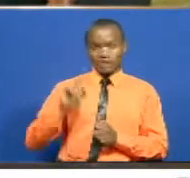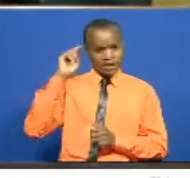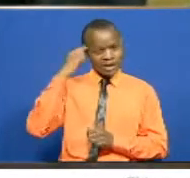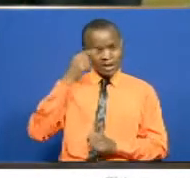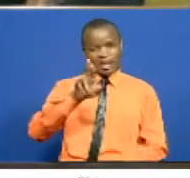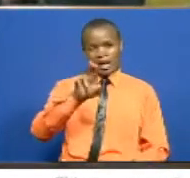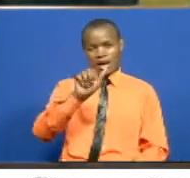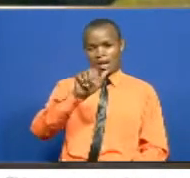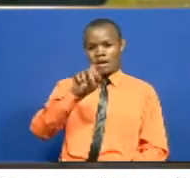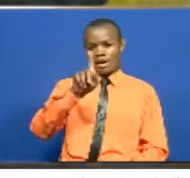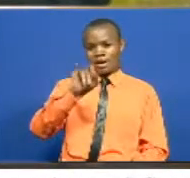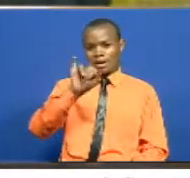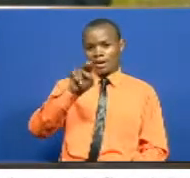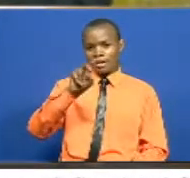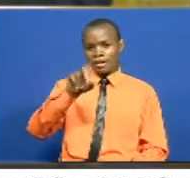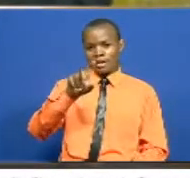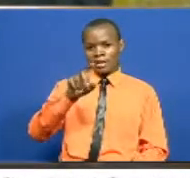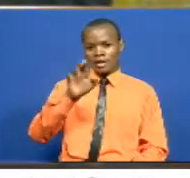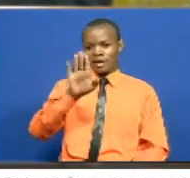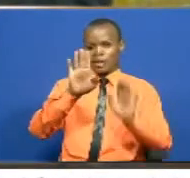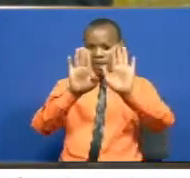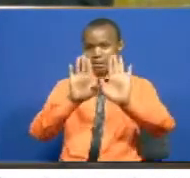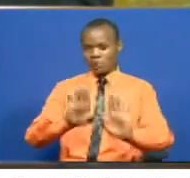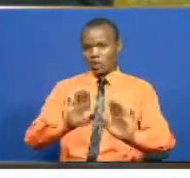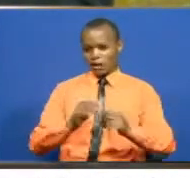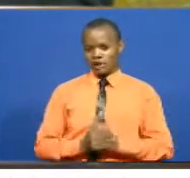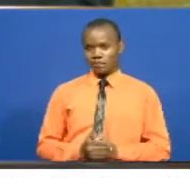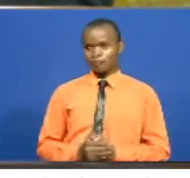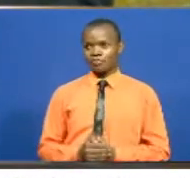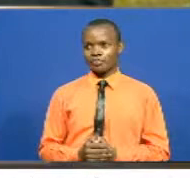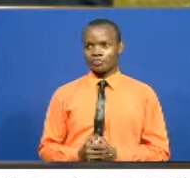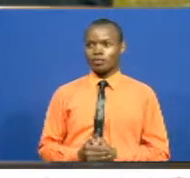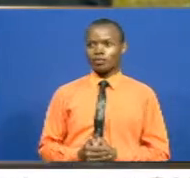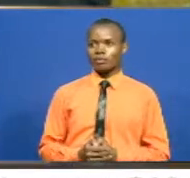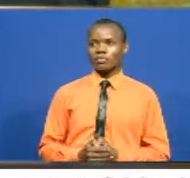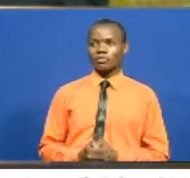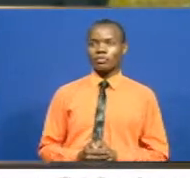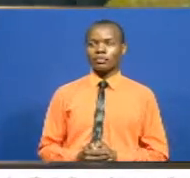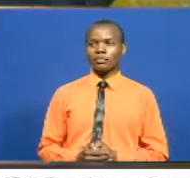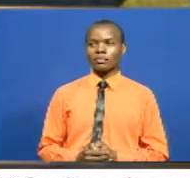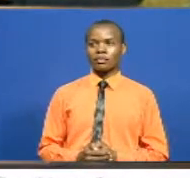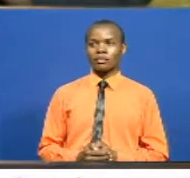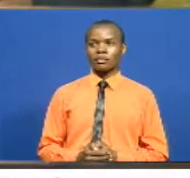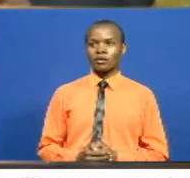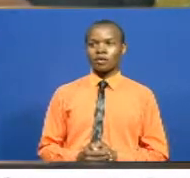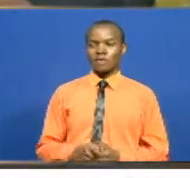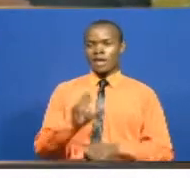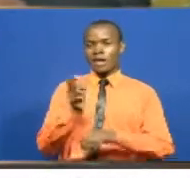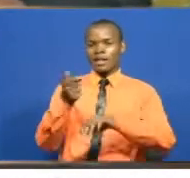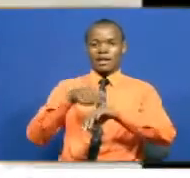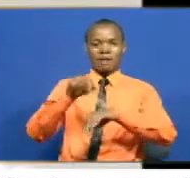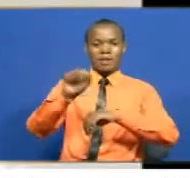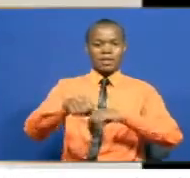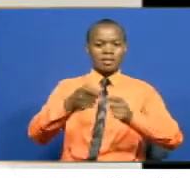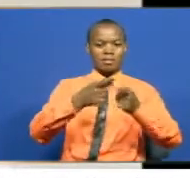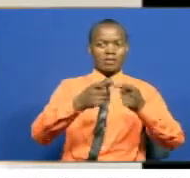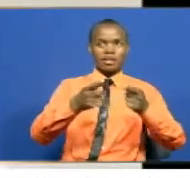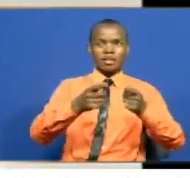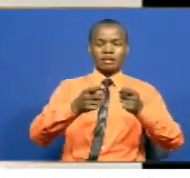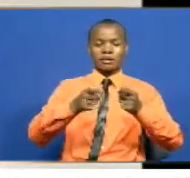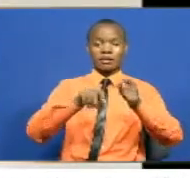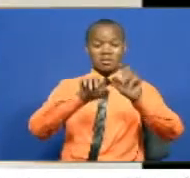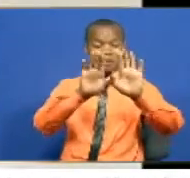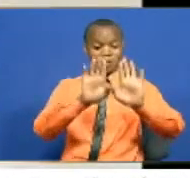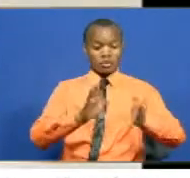matter when it comes to this competition? Sometimes, yes, but we have to prove this in the field. But